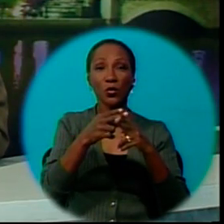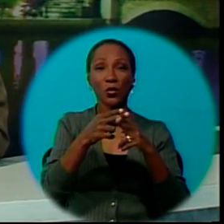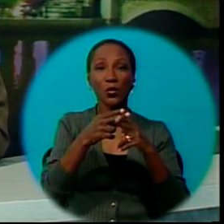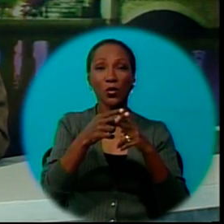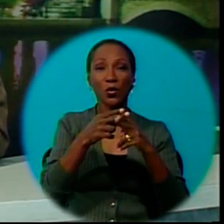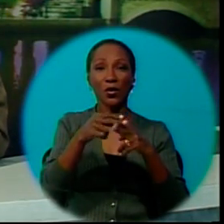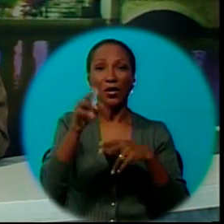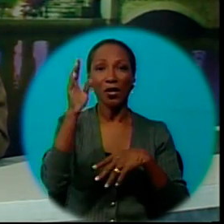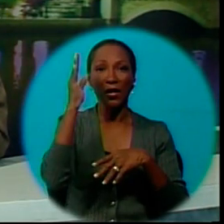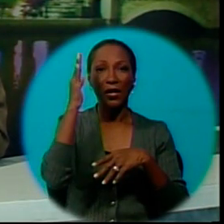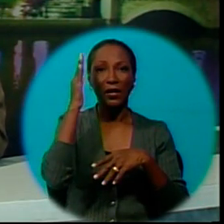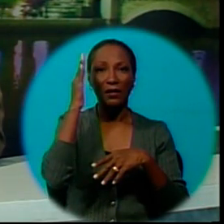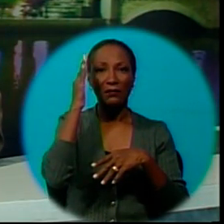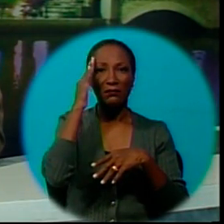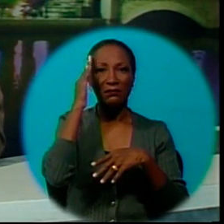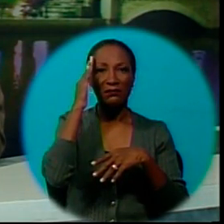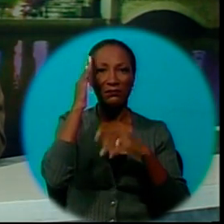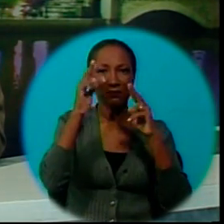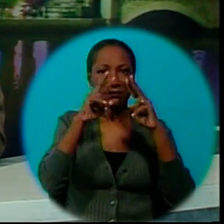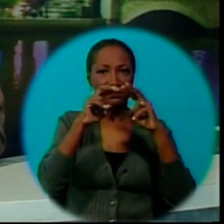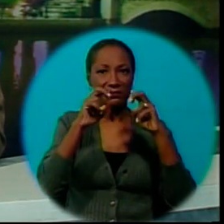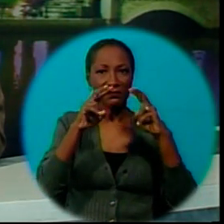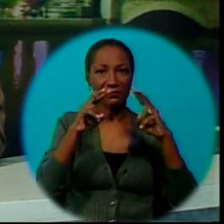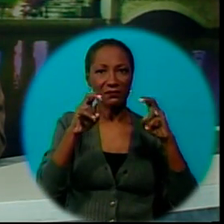insight into the life of the latest candidate for